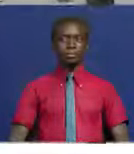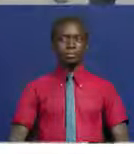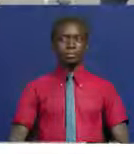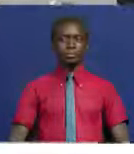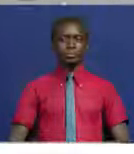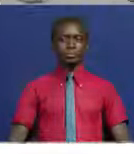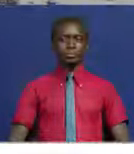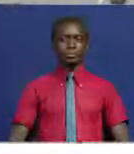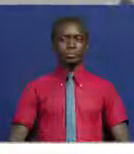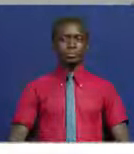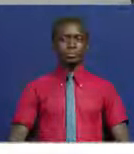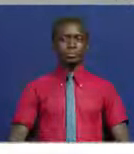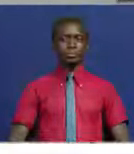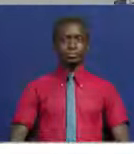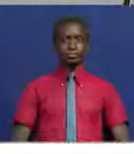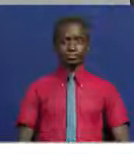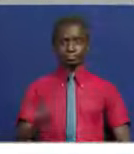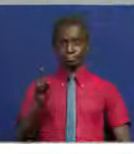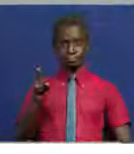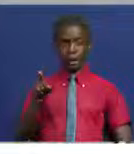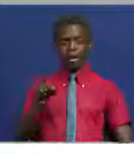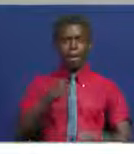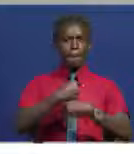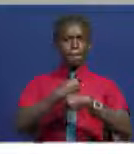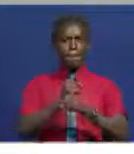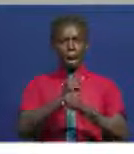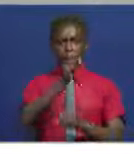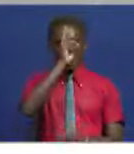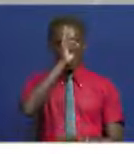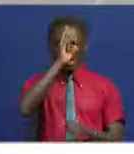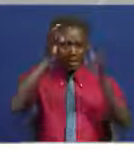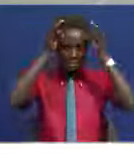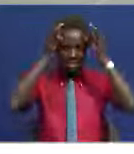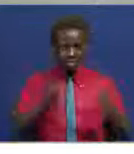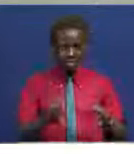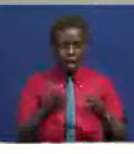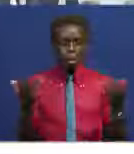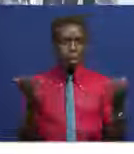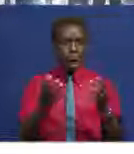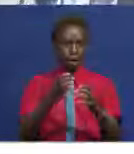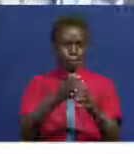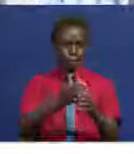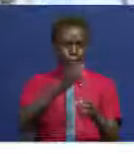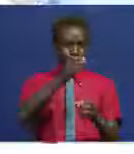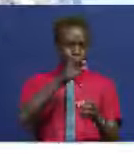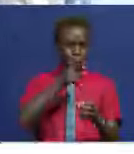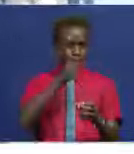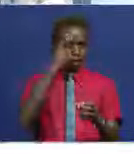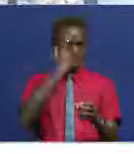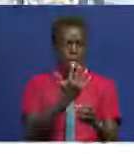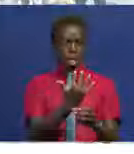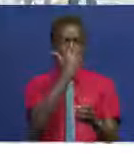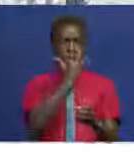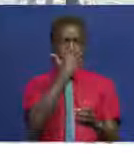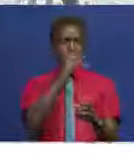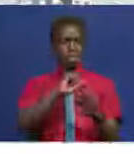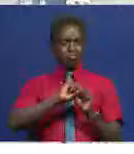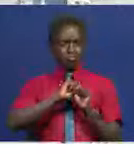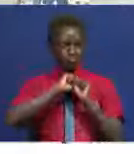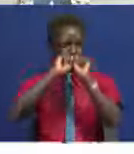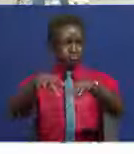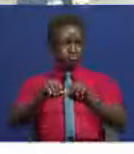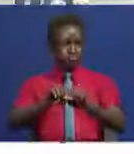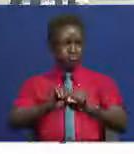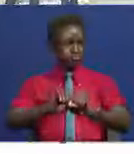police this prompted the police to lob te gas canisters to dispar the demonstrators at